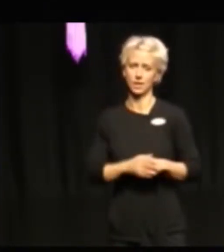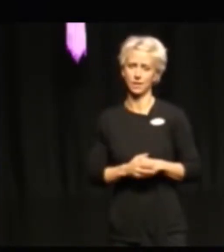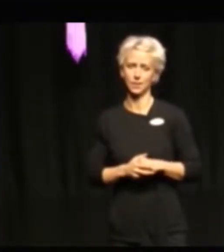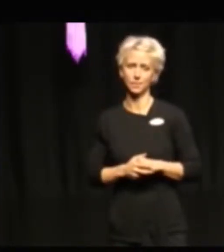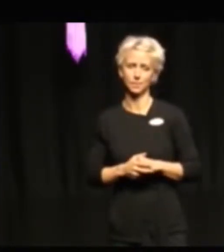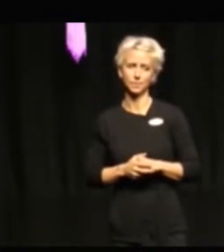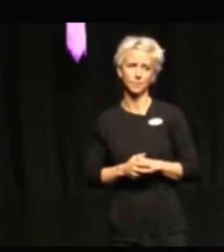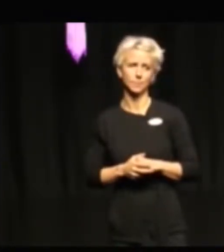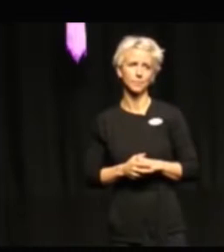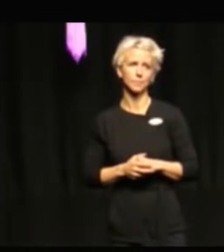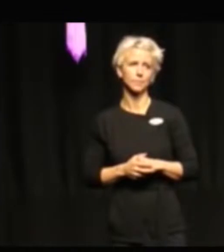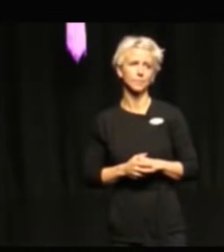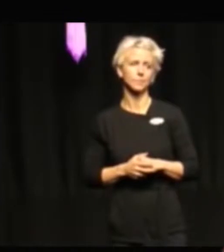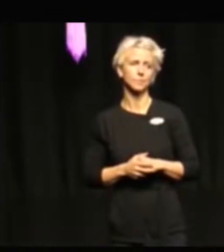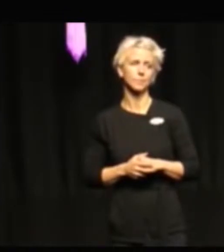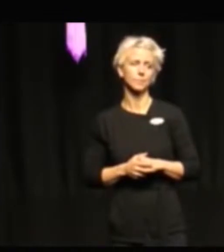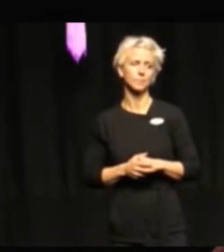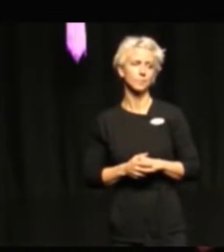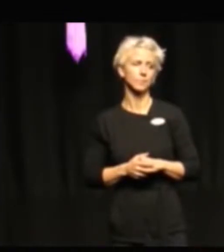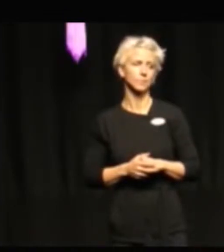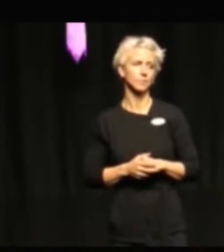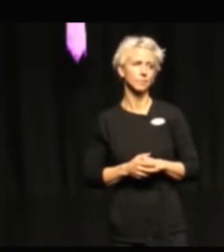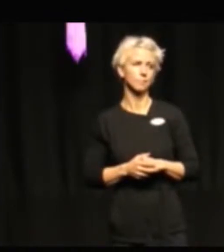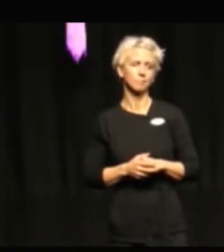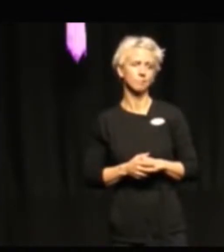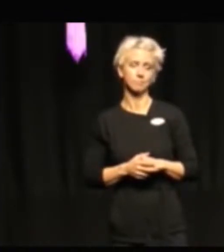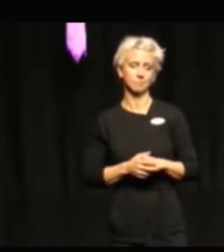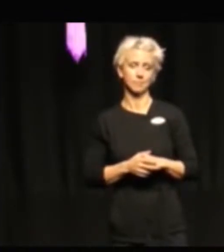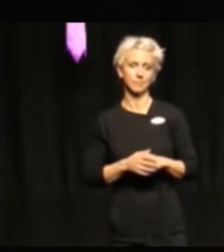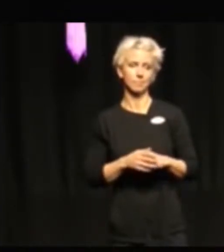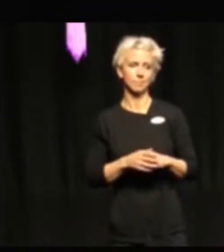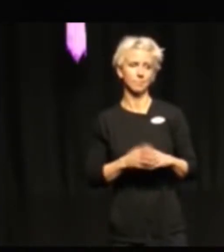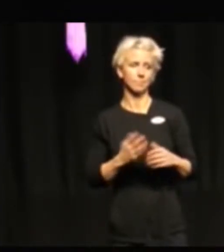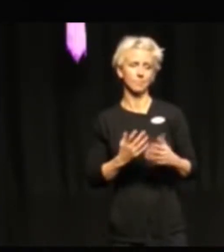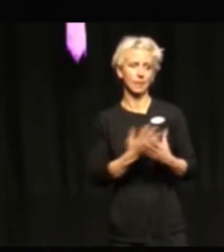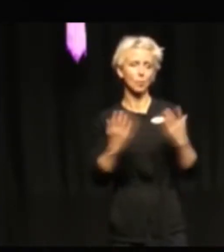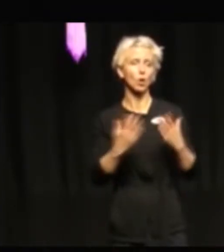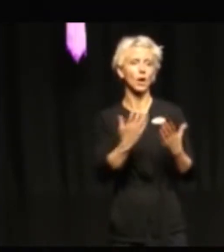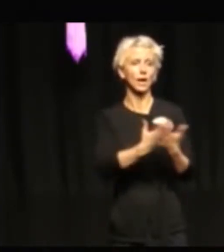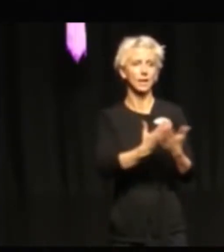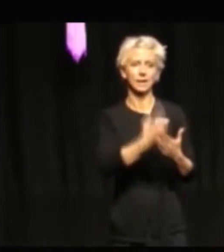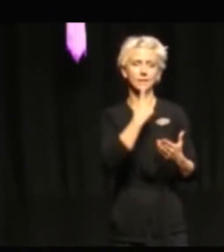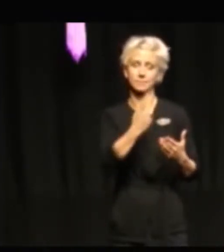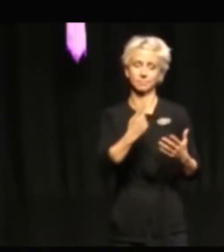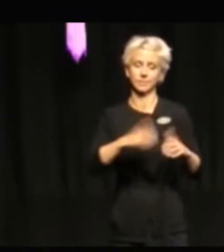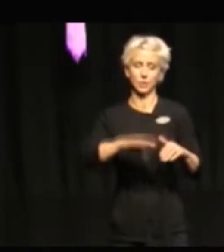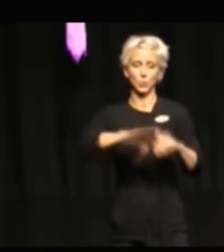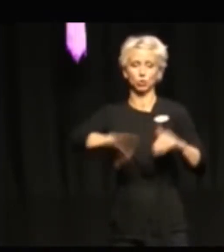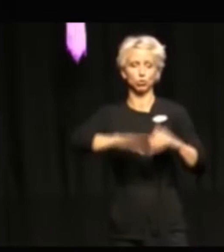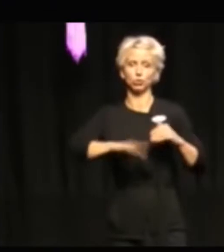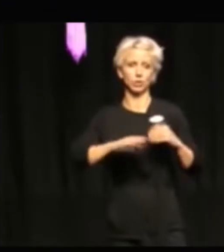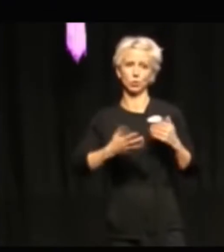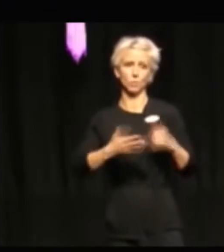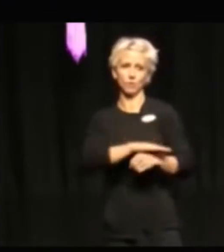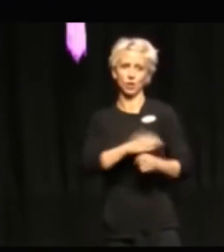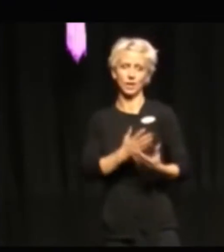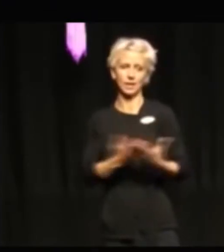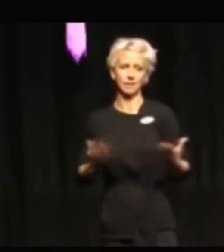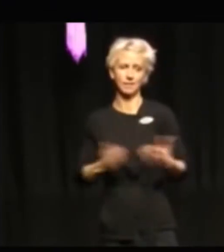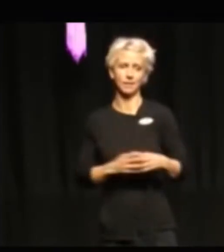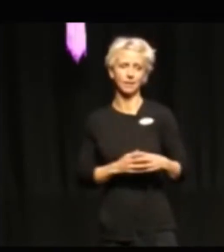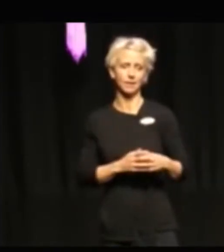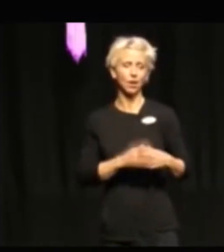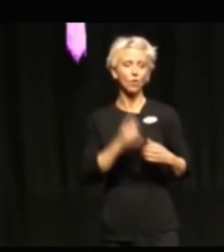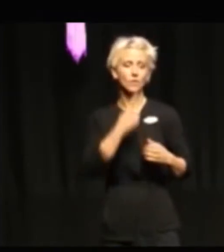that made they excluded this opportunity when they created these two covenants, because in civil and